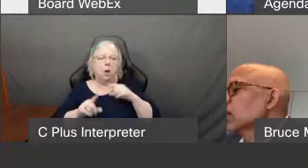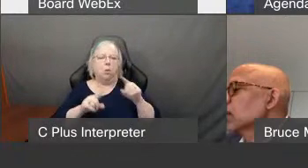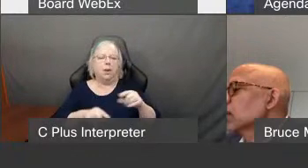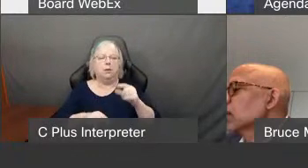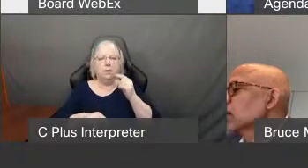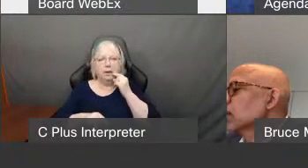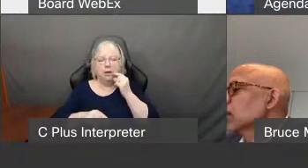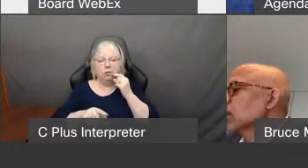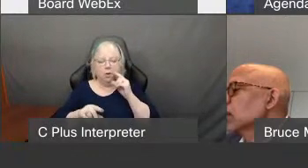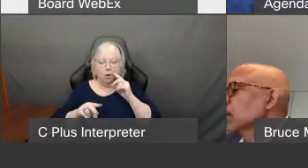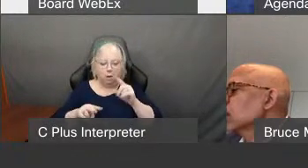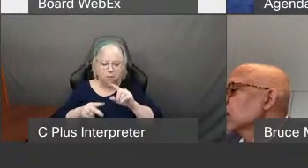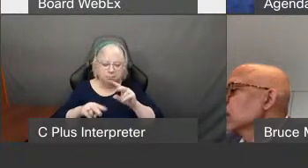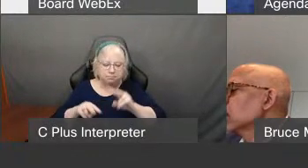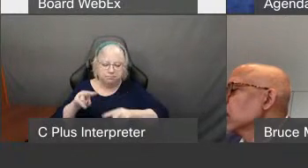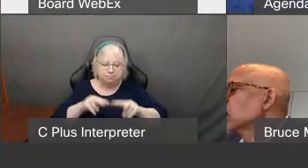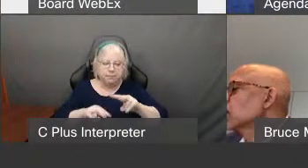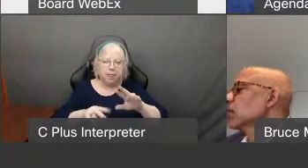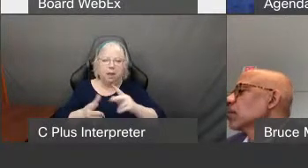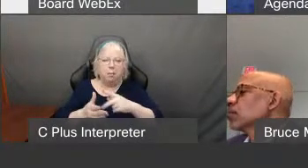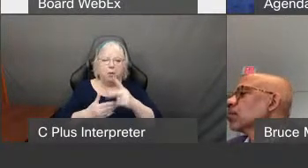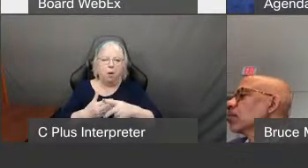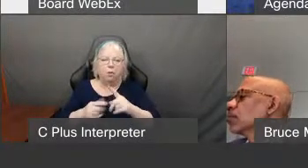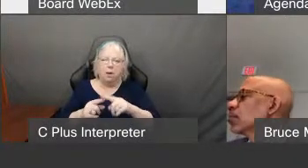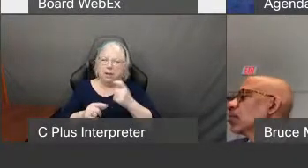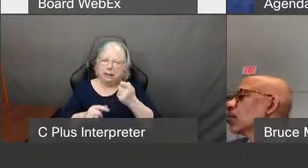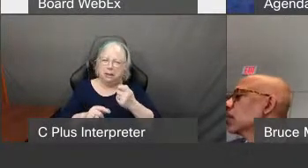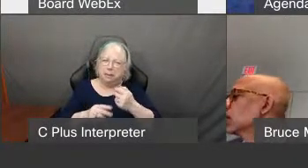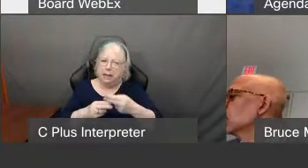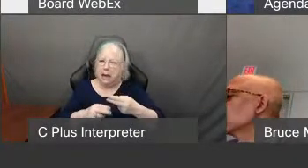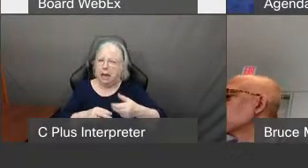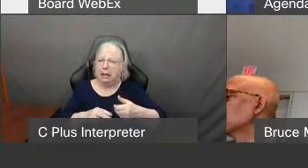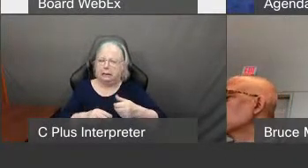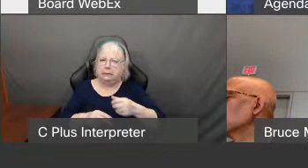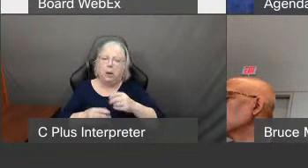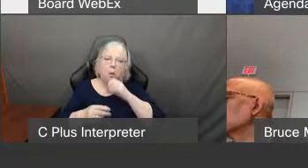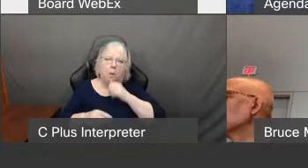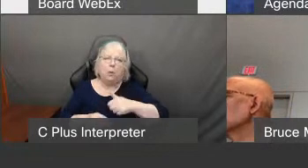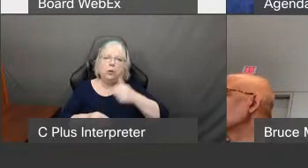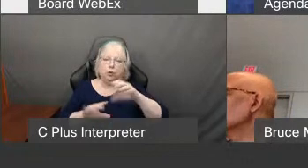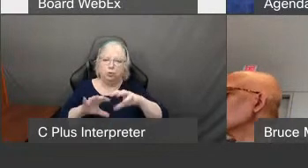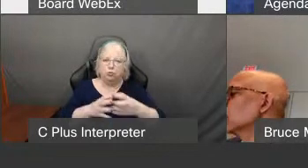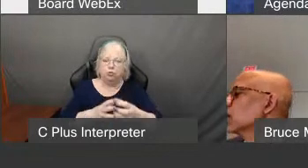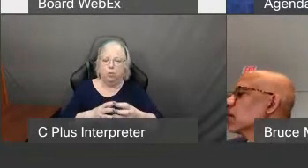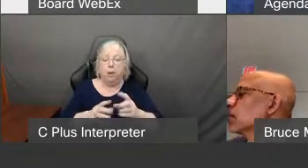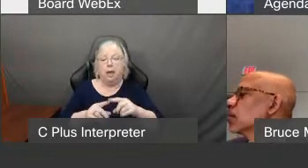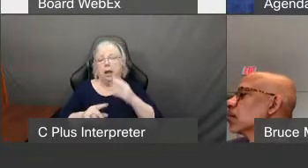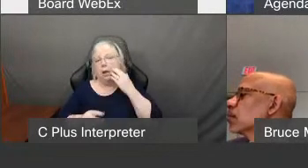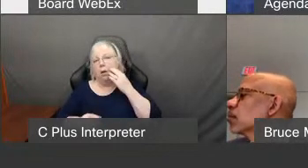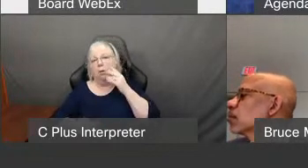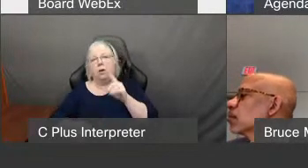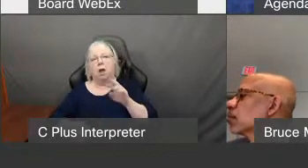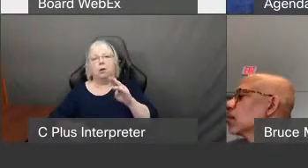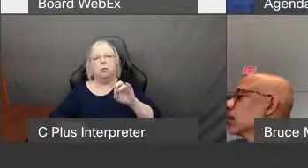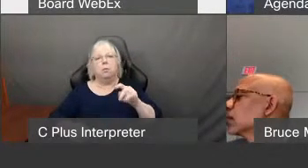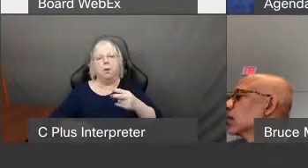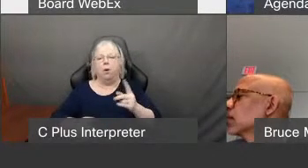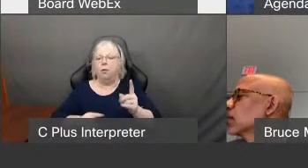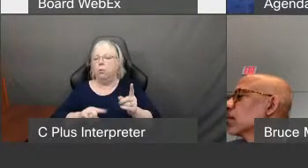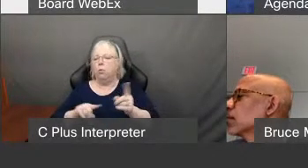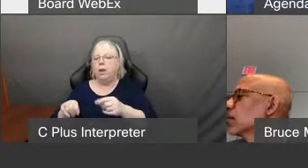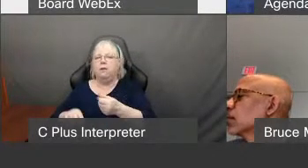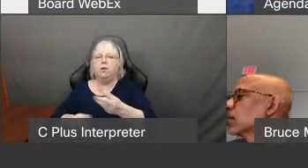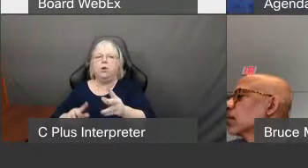at their program, but it's for the a little higher age group. And I know Dr. Barth went places before the pandemic and also looked at